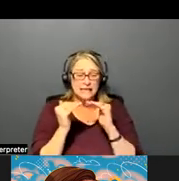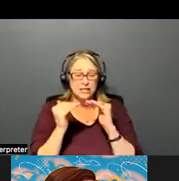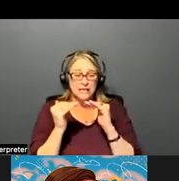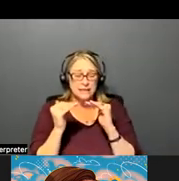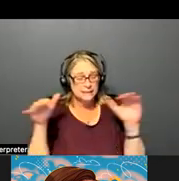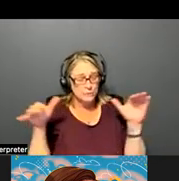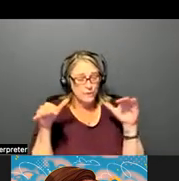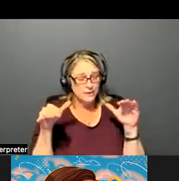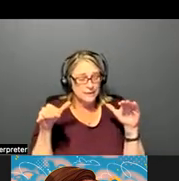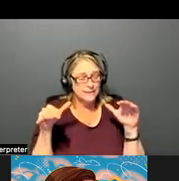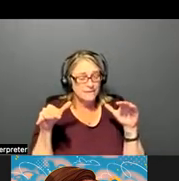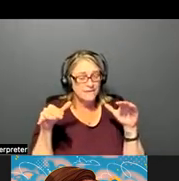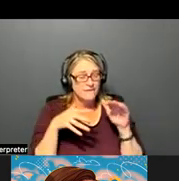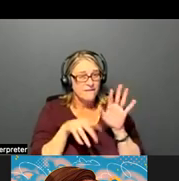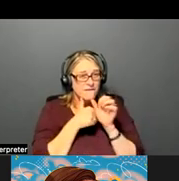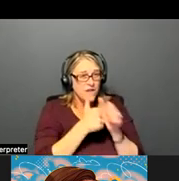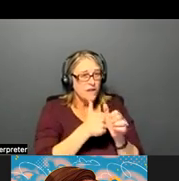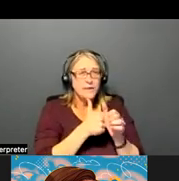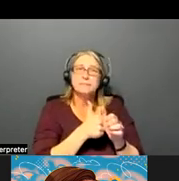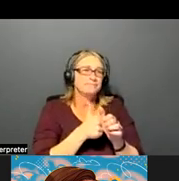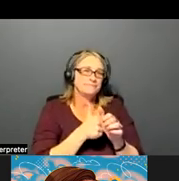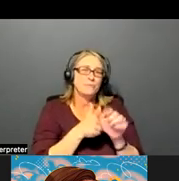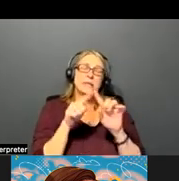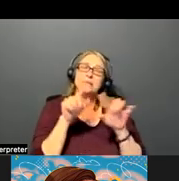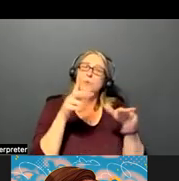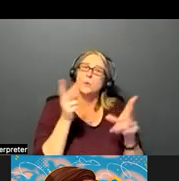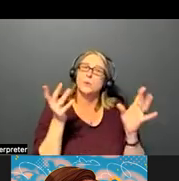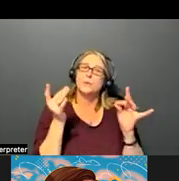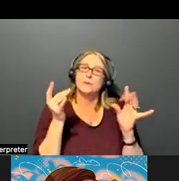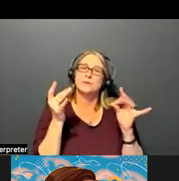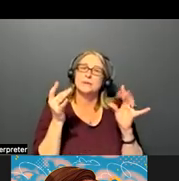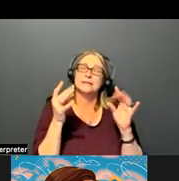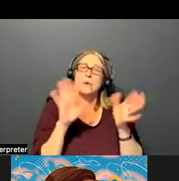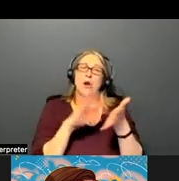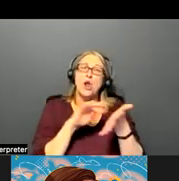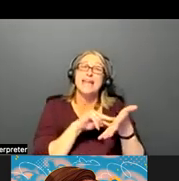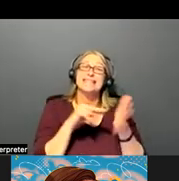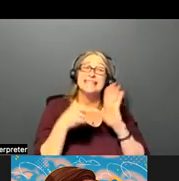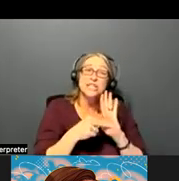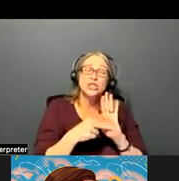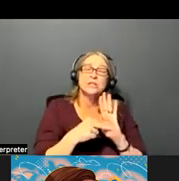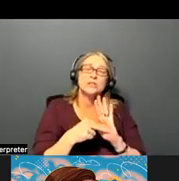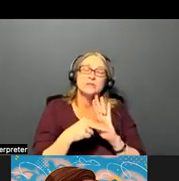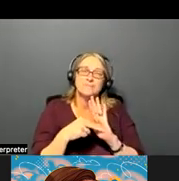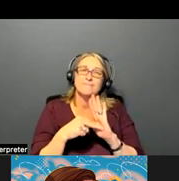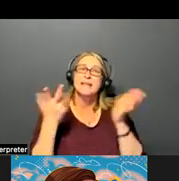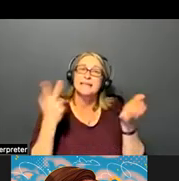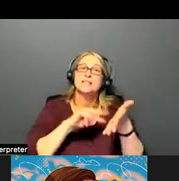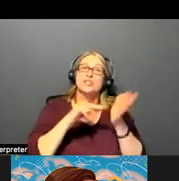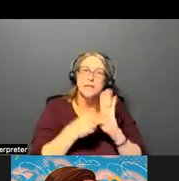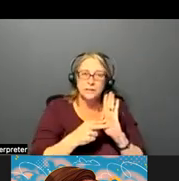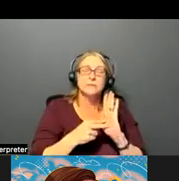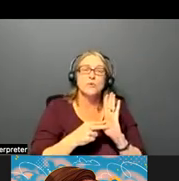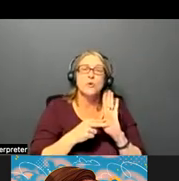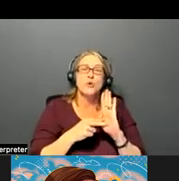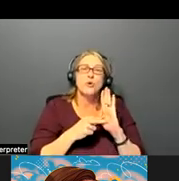say we have to be careful. And I think this is where intentionality comes from, that when we are constructing